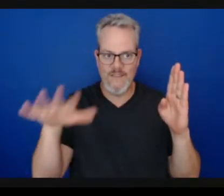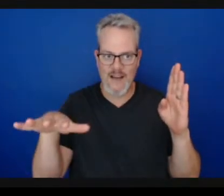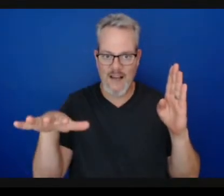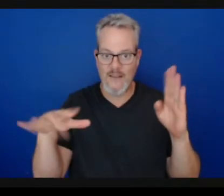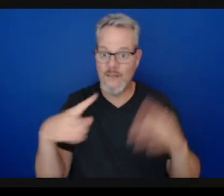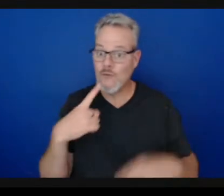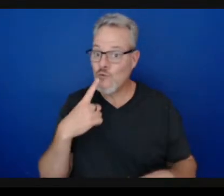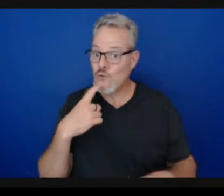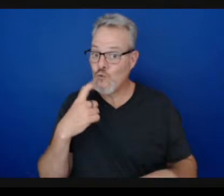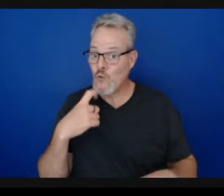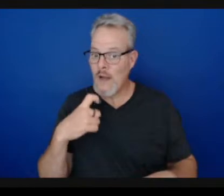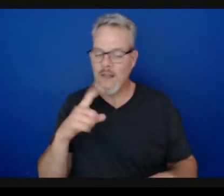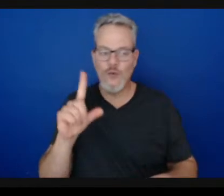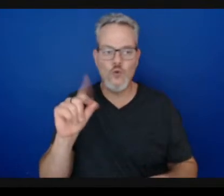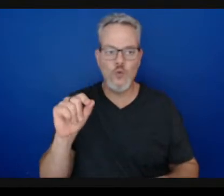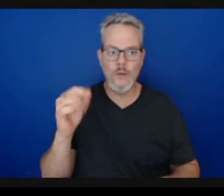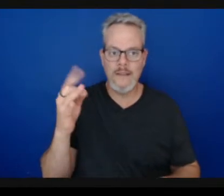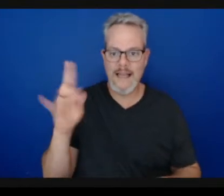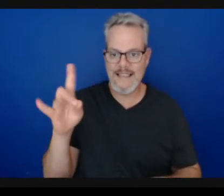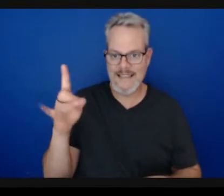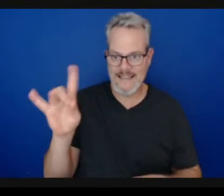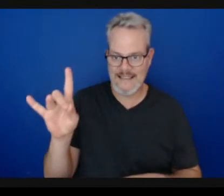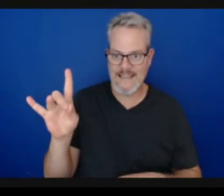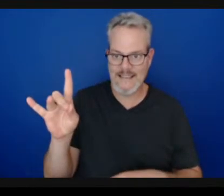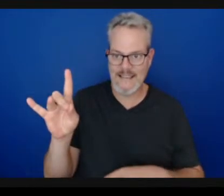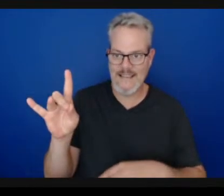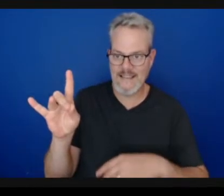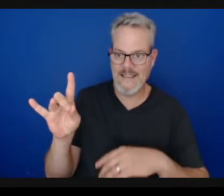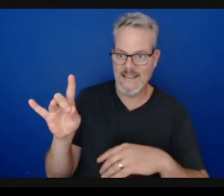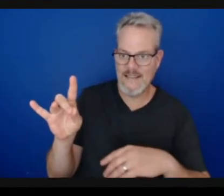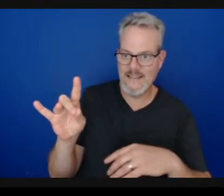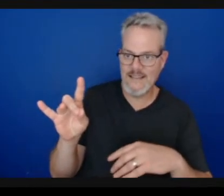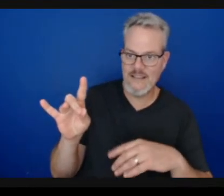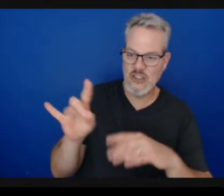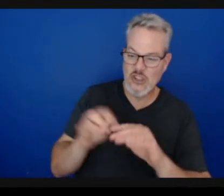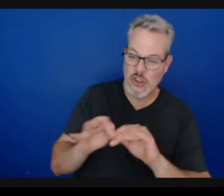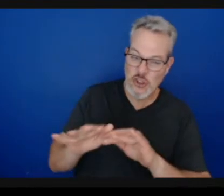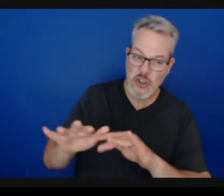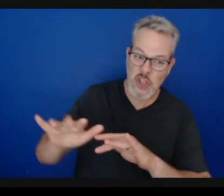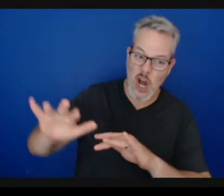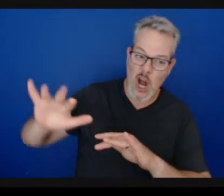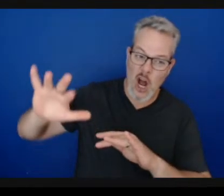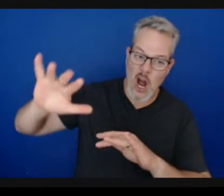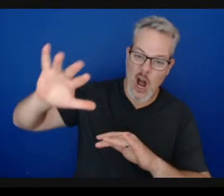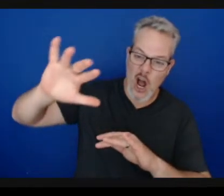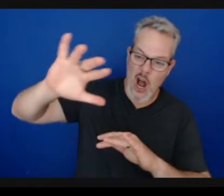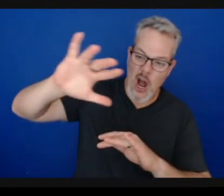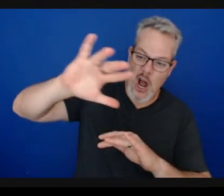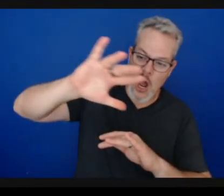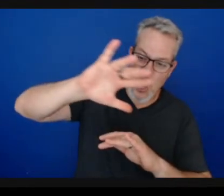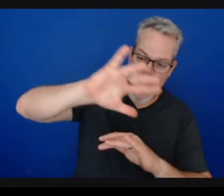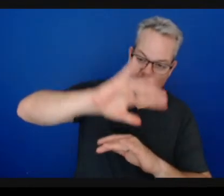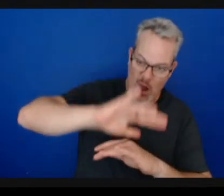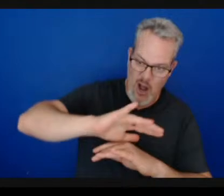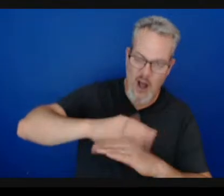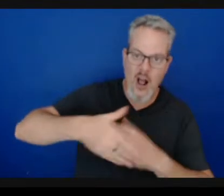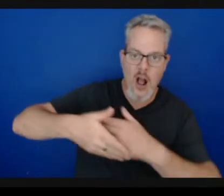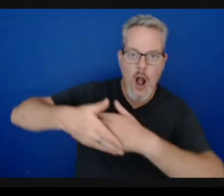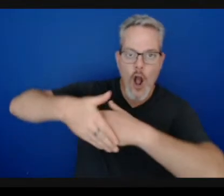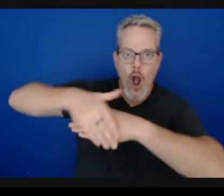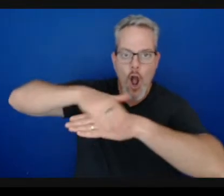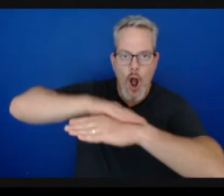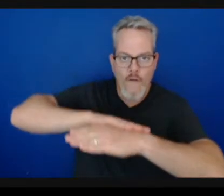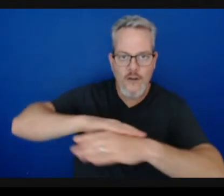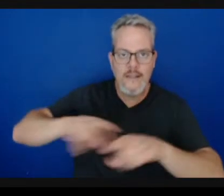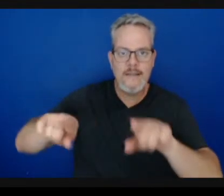is 2018. So 2018 came and covered areas of the 55 flow, like there and